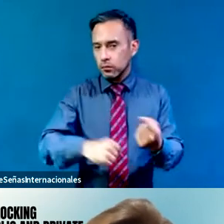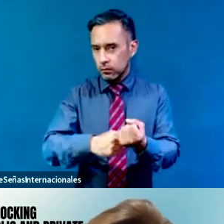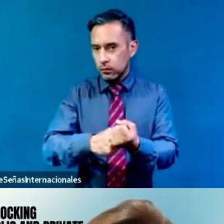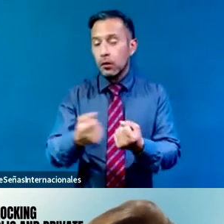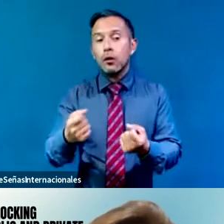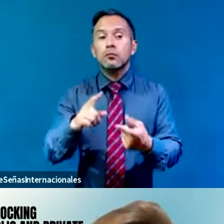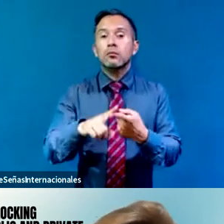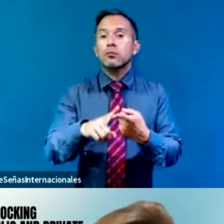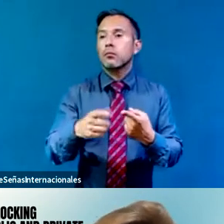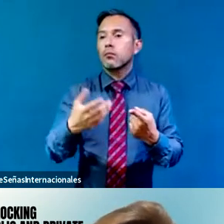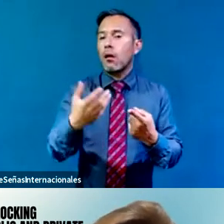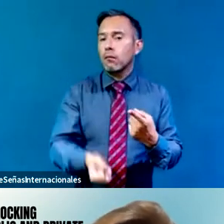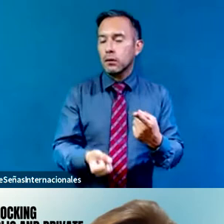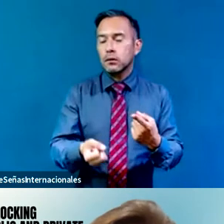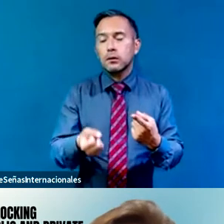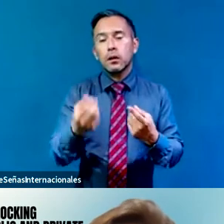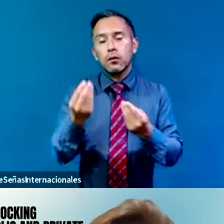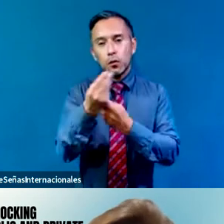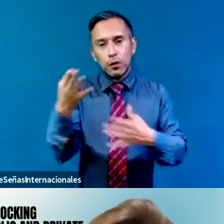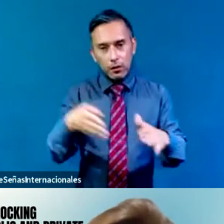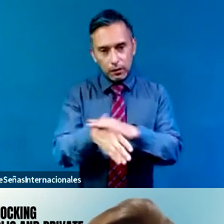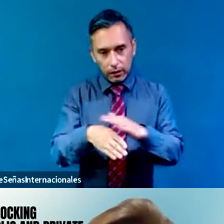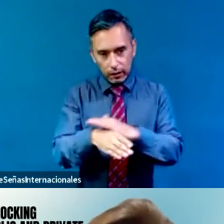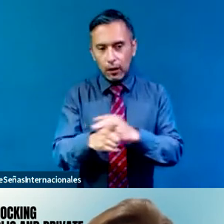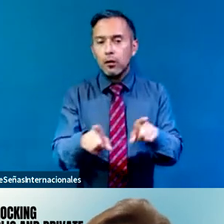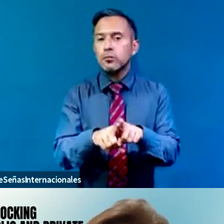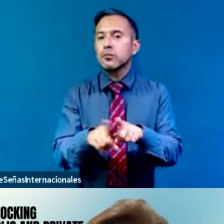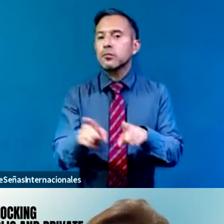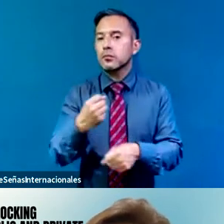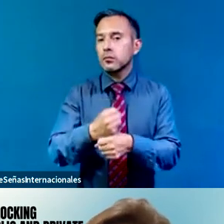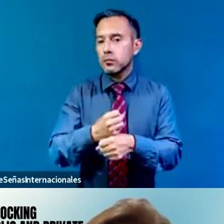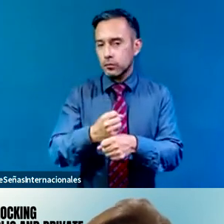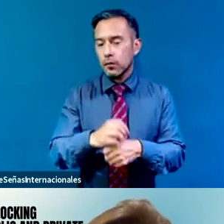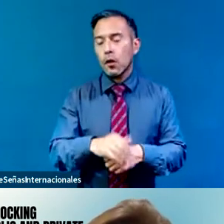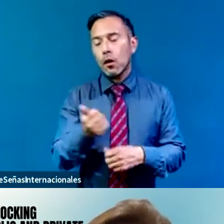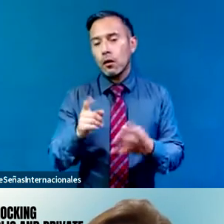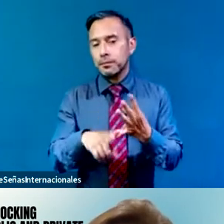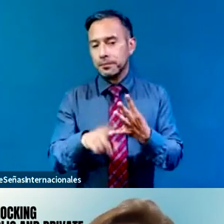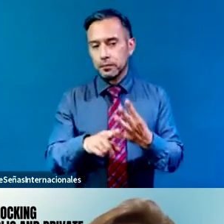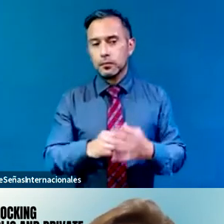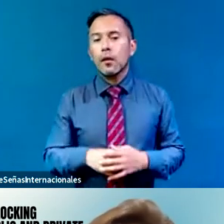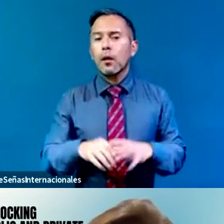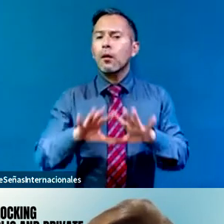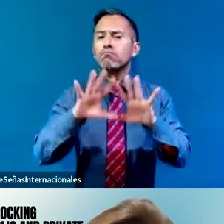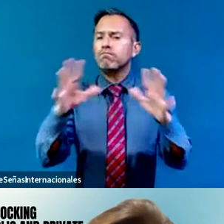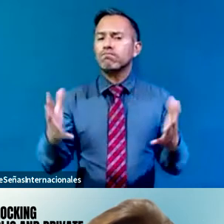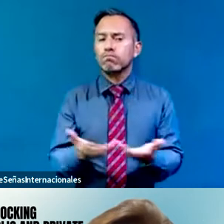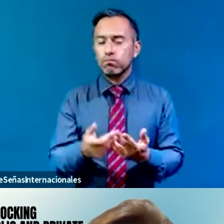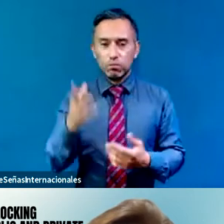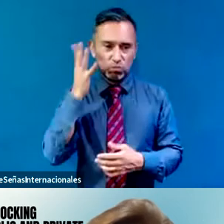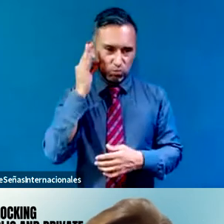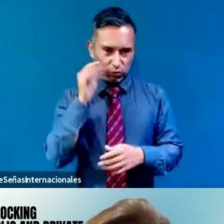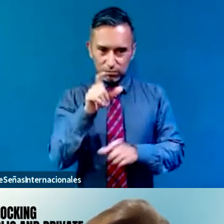abuse. Fourth obstacle, women worldwide, particularly in developing countries, lack access to affordable